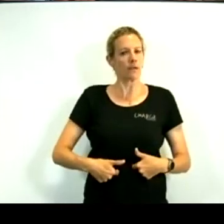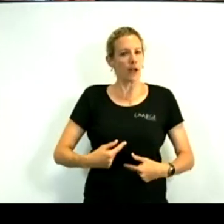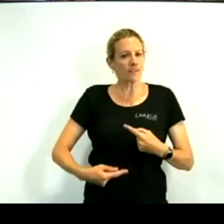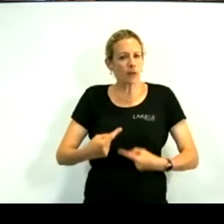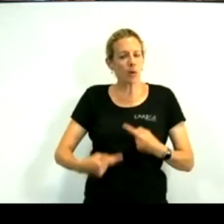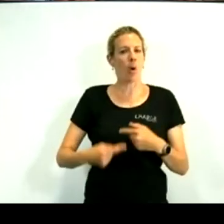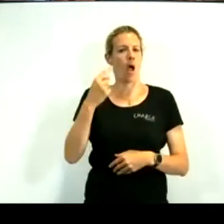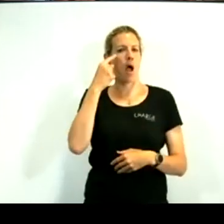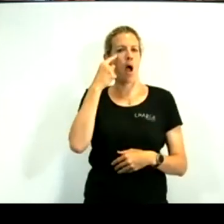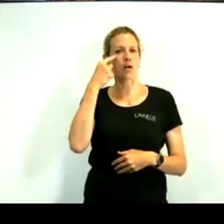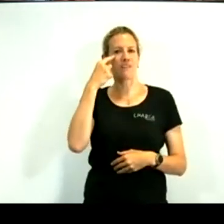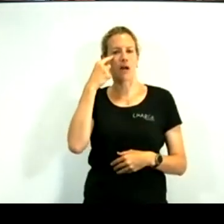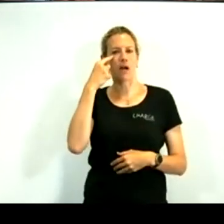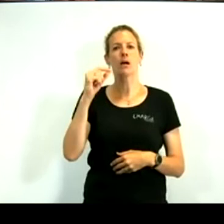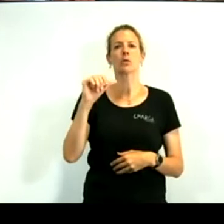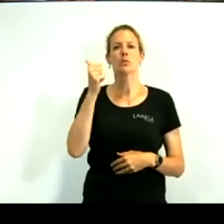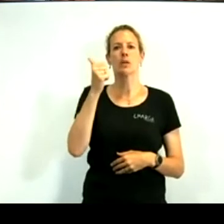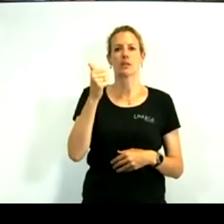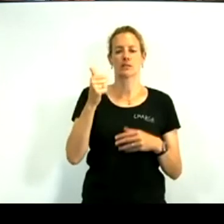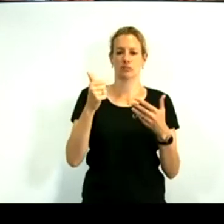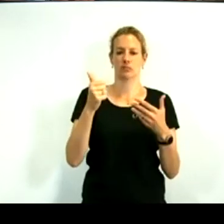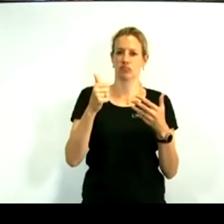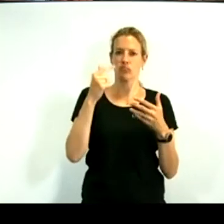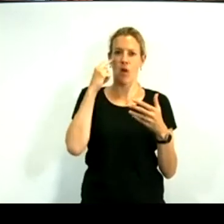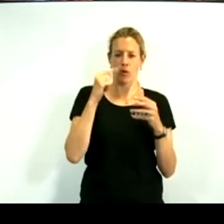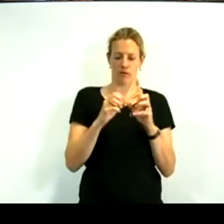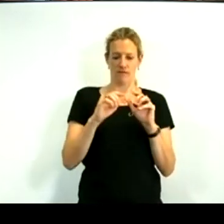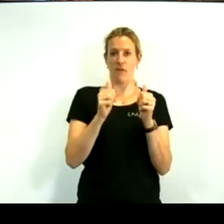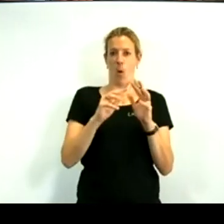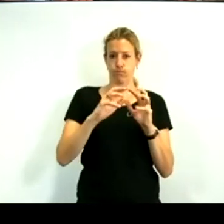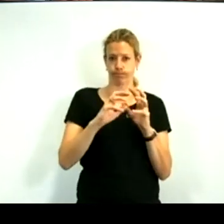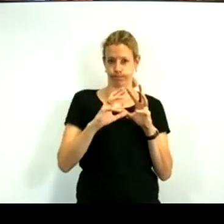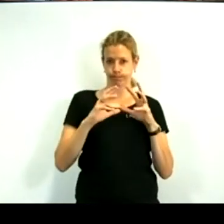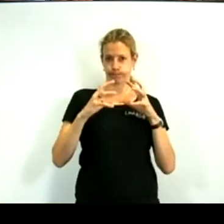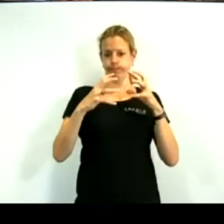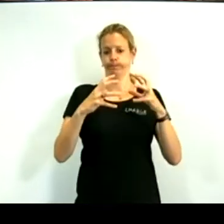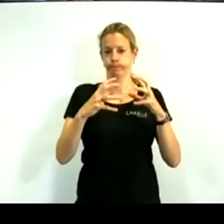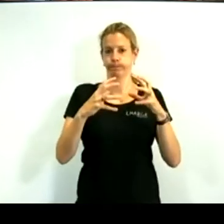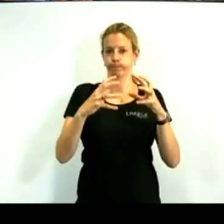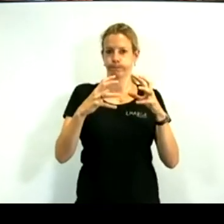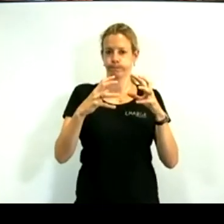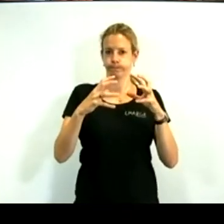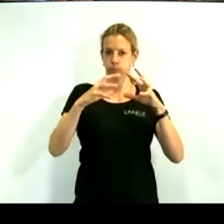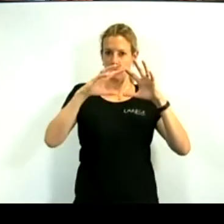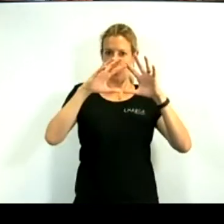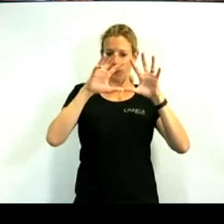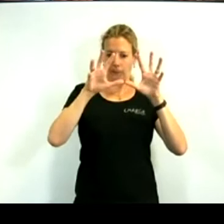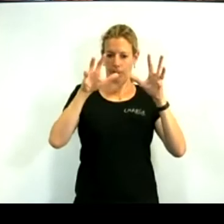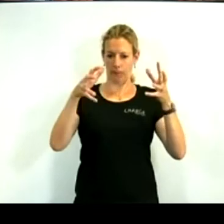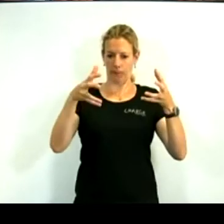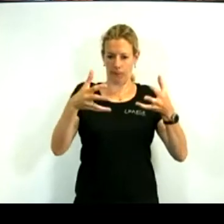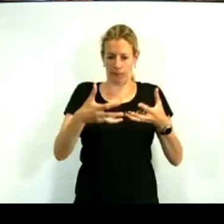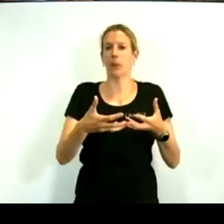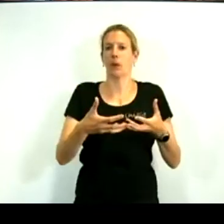ball. And then it meets at the bottom and it kind of zips together and you have an eyeball. And similarly, as it